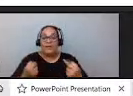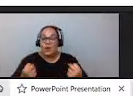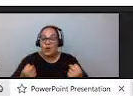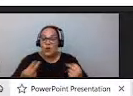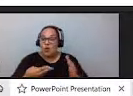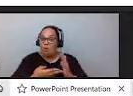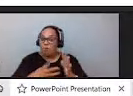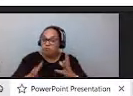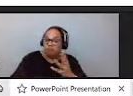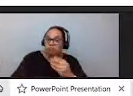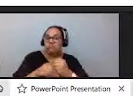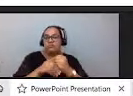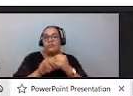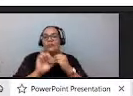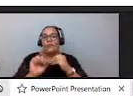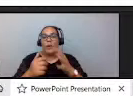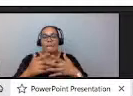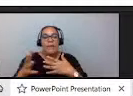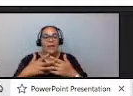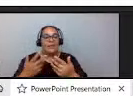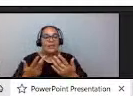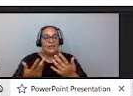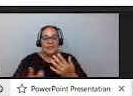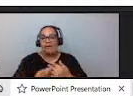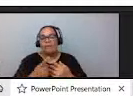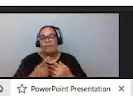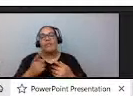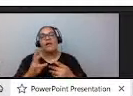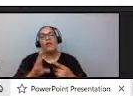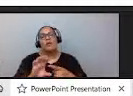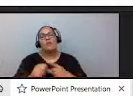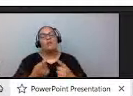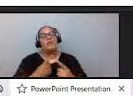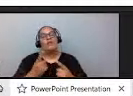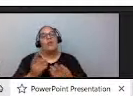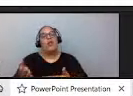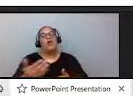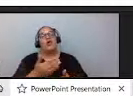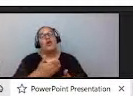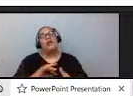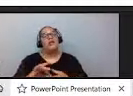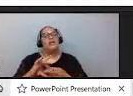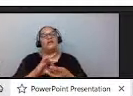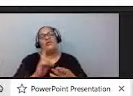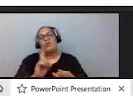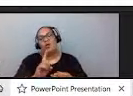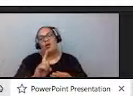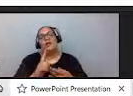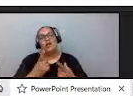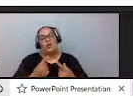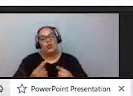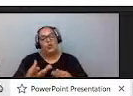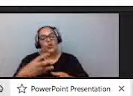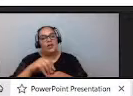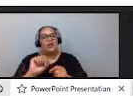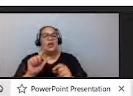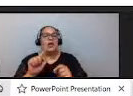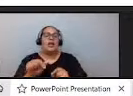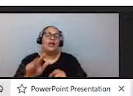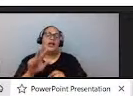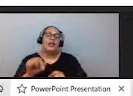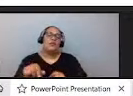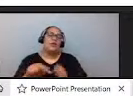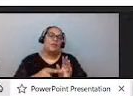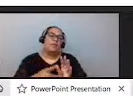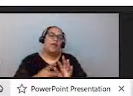that come on to the matters arising they will then find themselves collectively uh plotted in the 8o plan at the